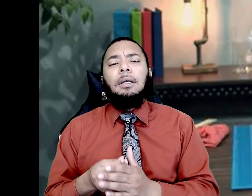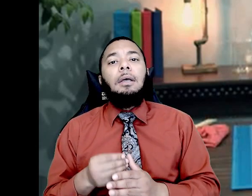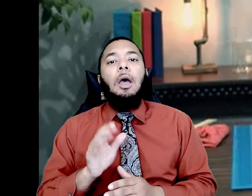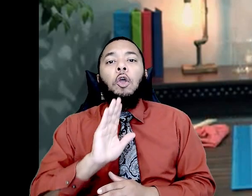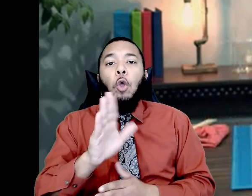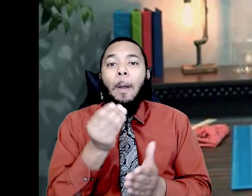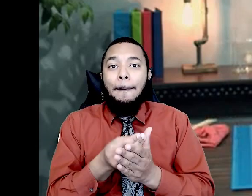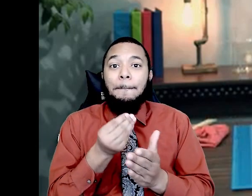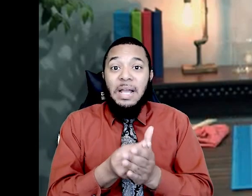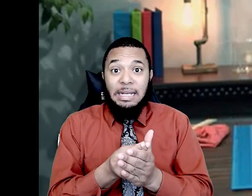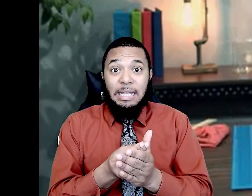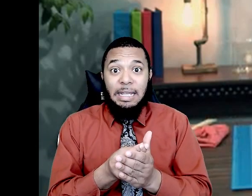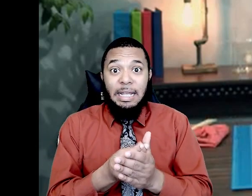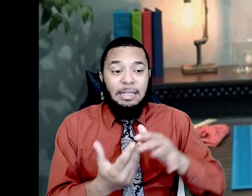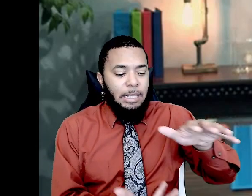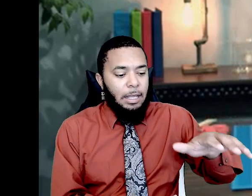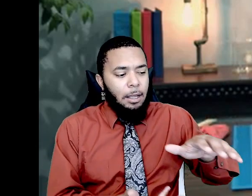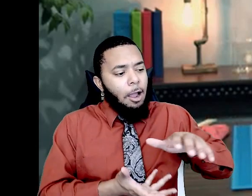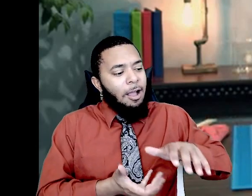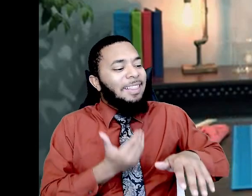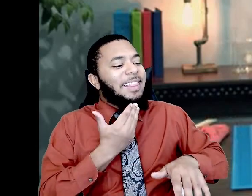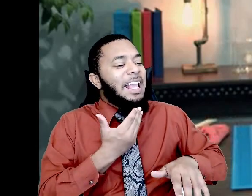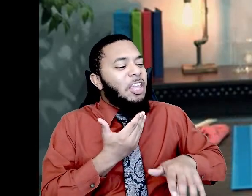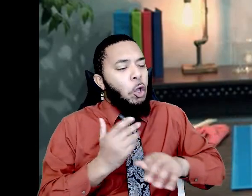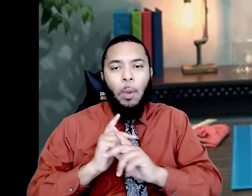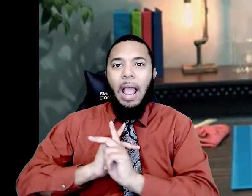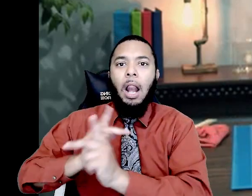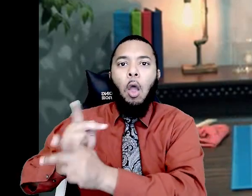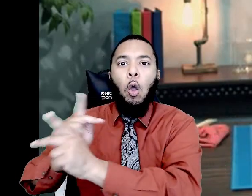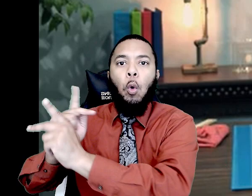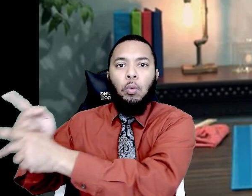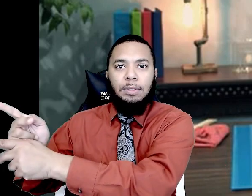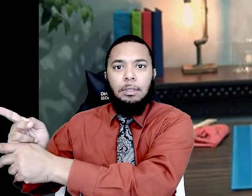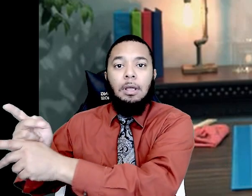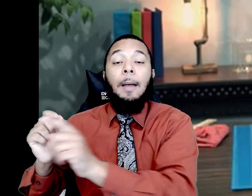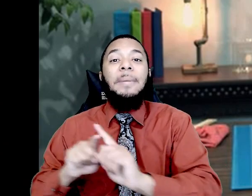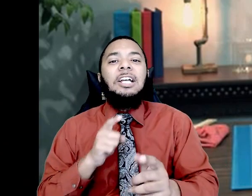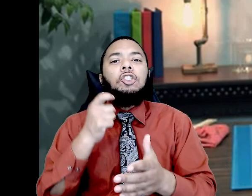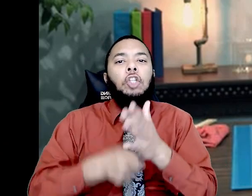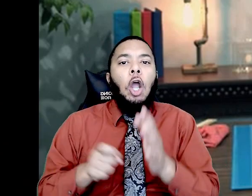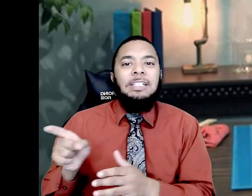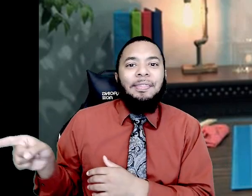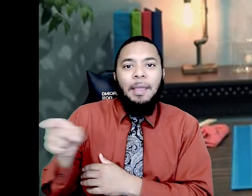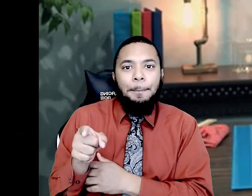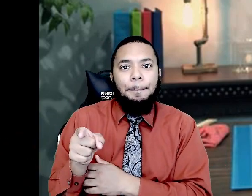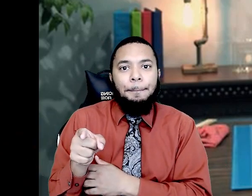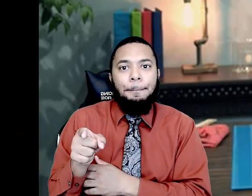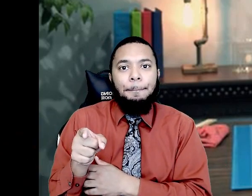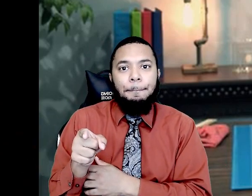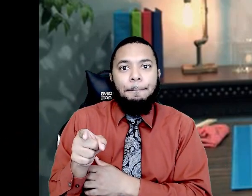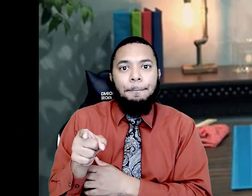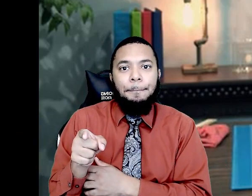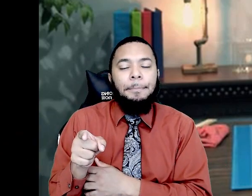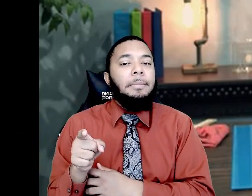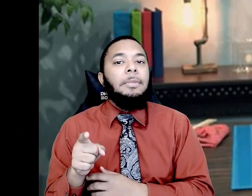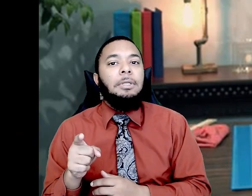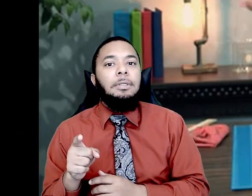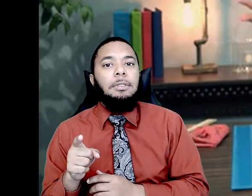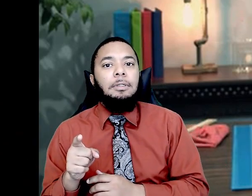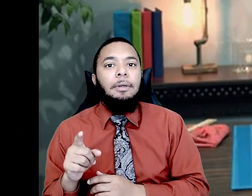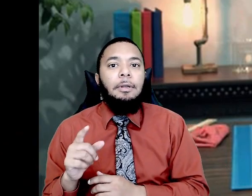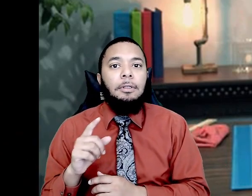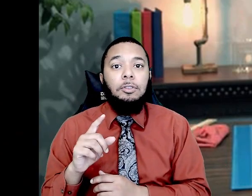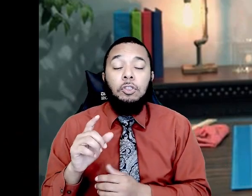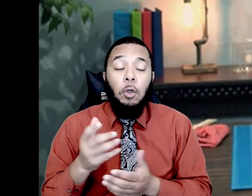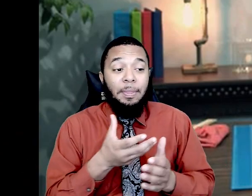and they lend it to other people, but charge them a fee for doing so. So the bank is making